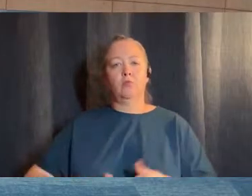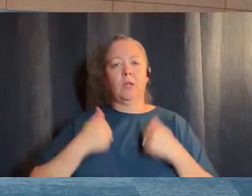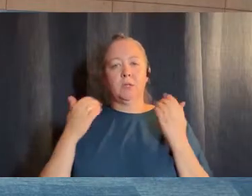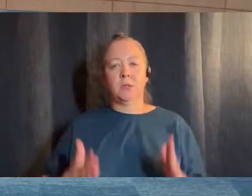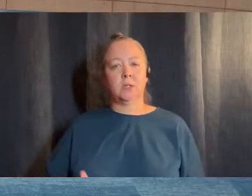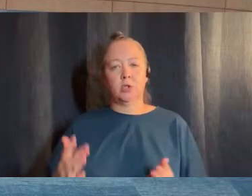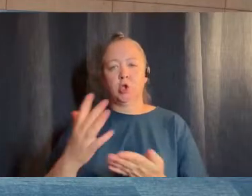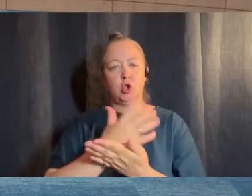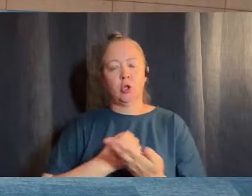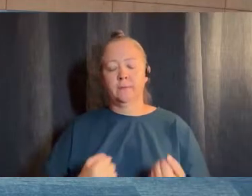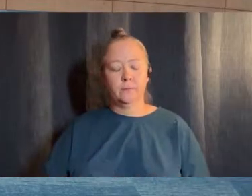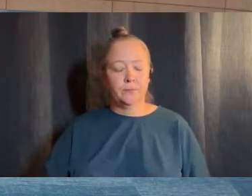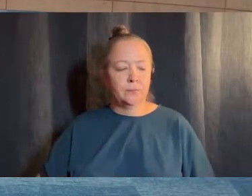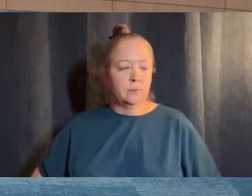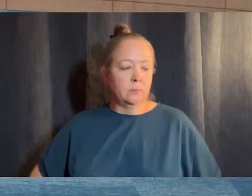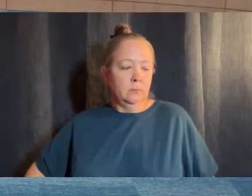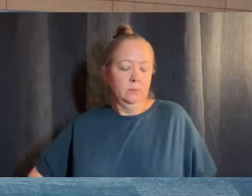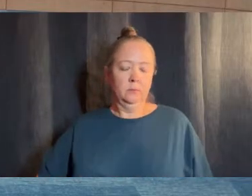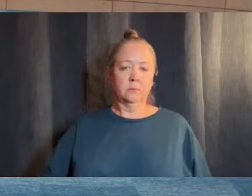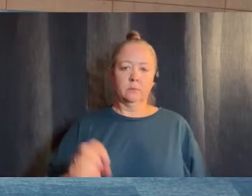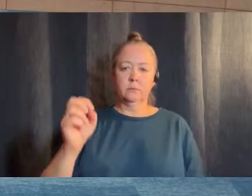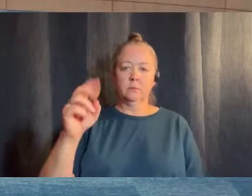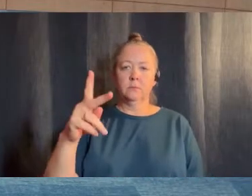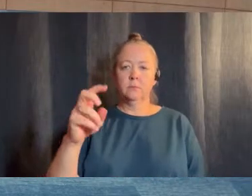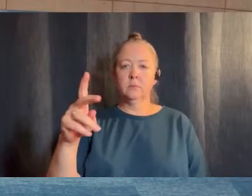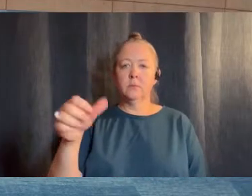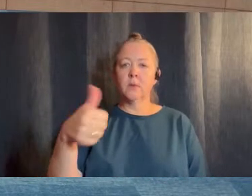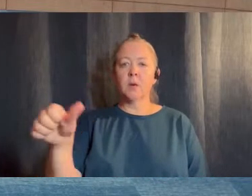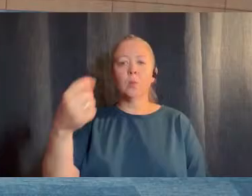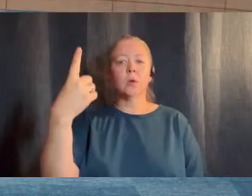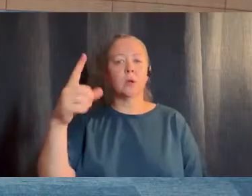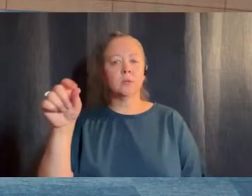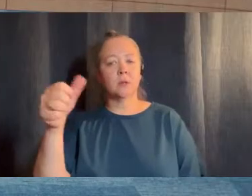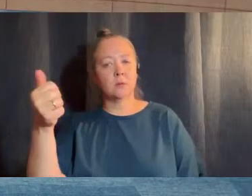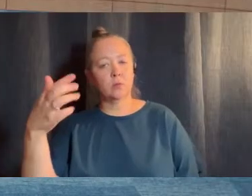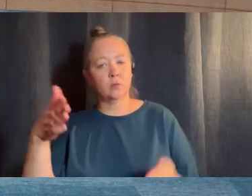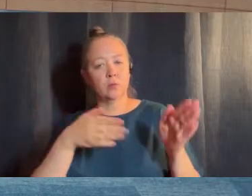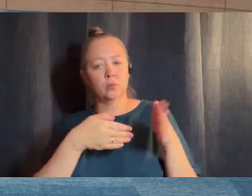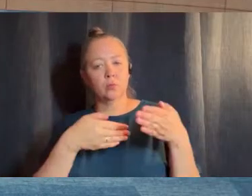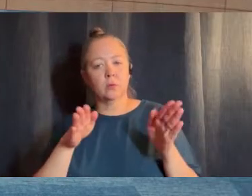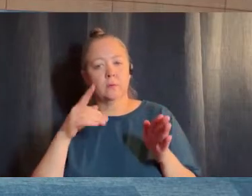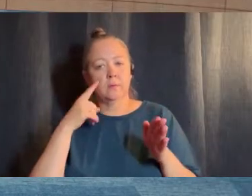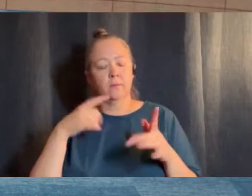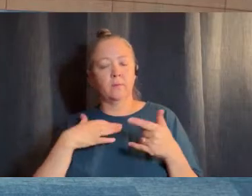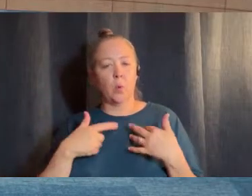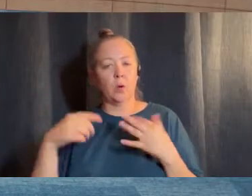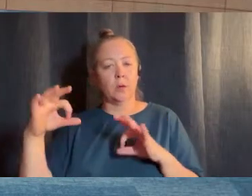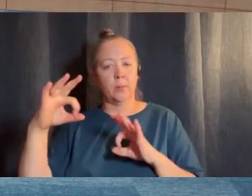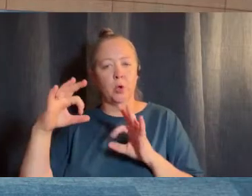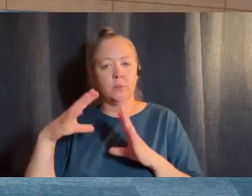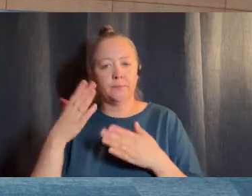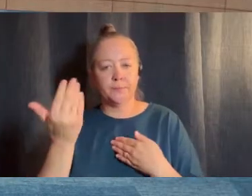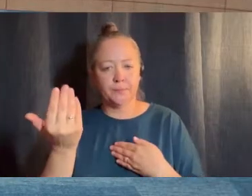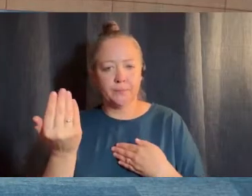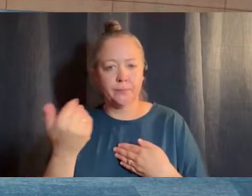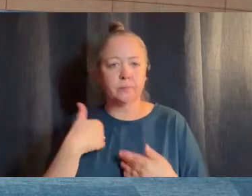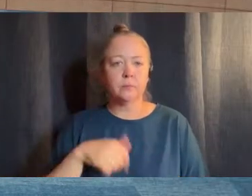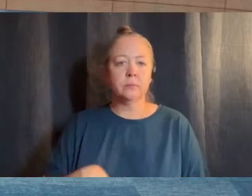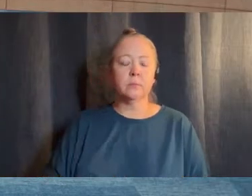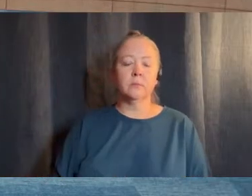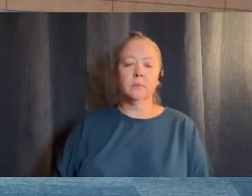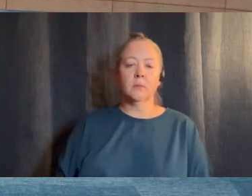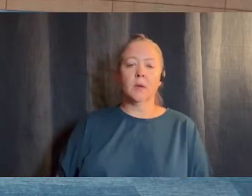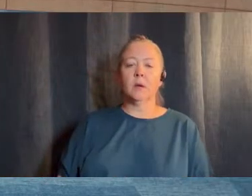room for resident input? Please come forward, state your name and your ward, and you have 3 minutes. My name is